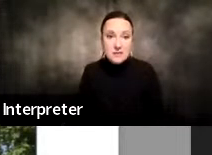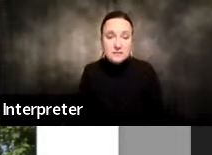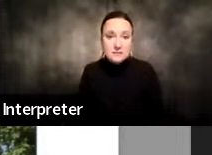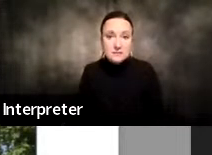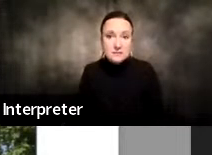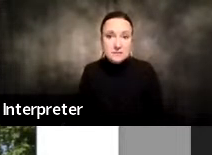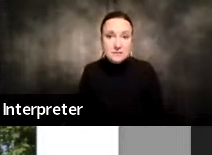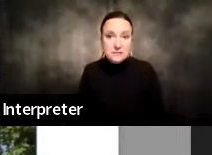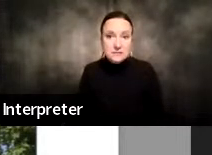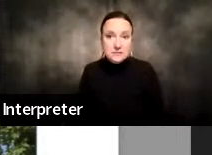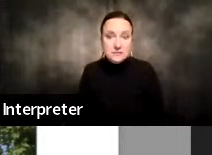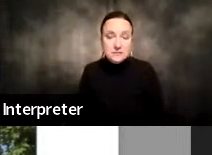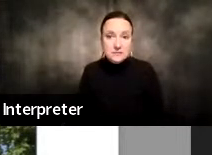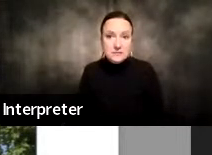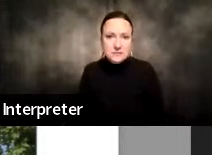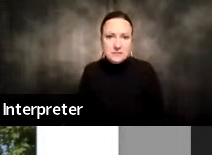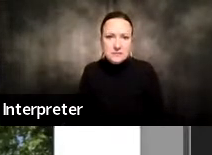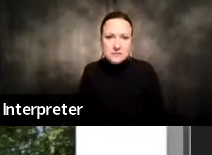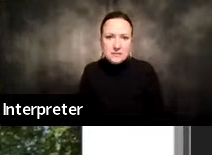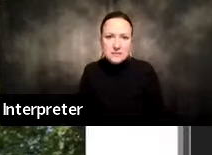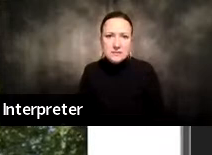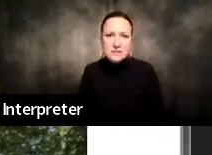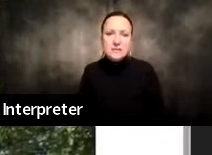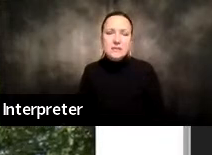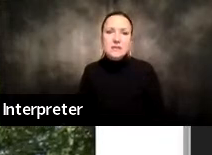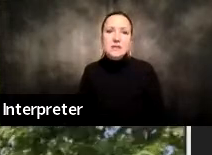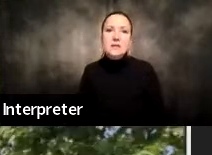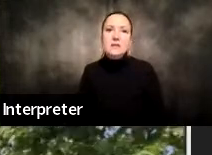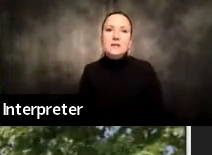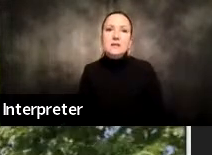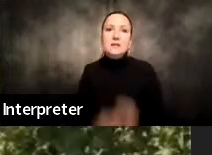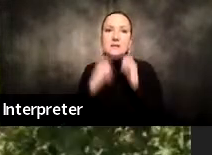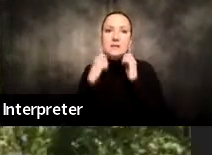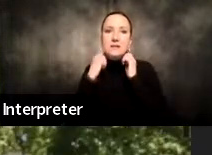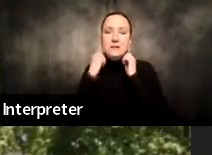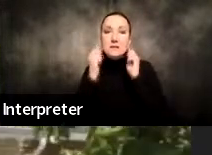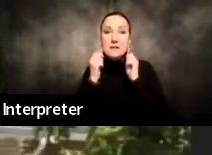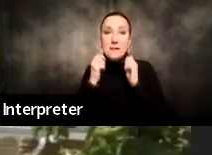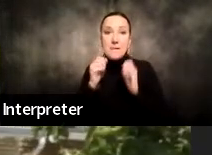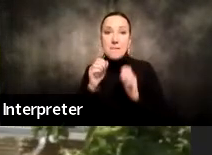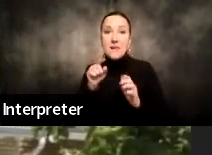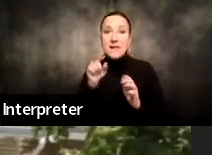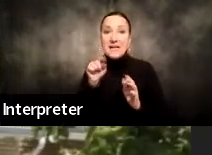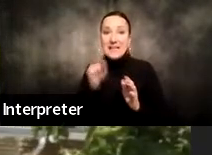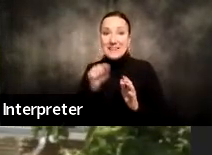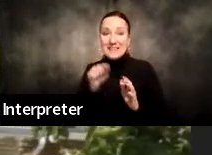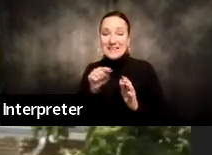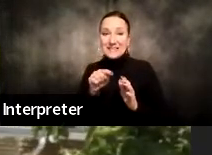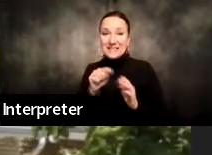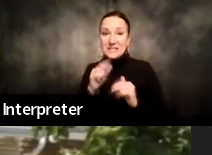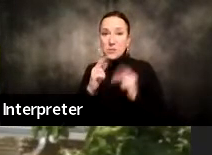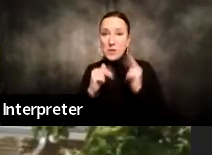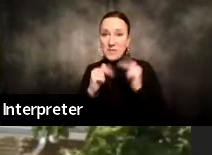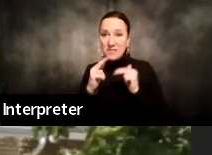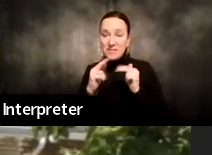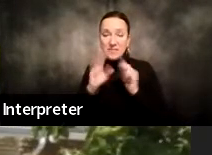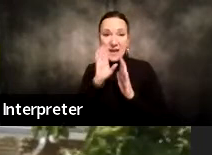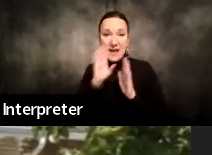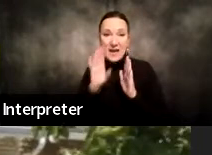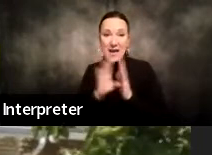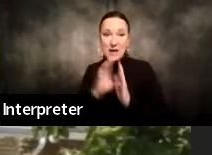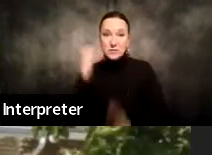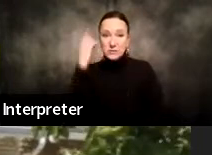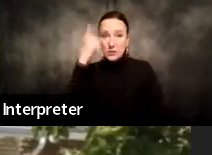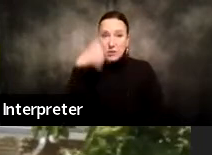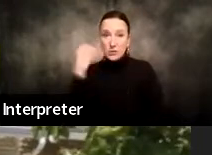Yes, we can see it. Okay, got it. So I just want to provide some context. This is how the property appeared before the construction. You can just see the porch level is